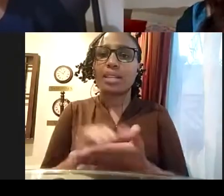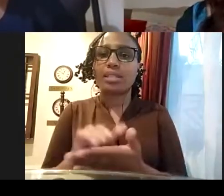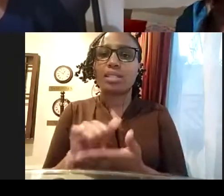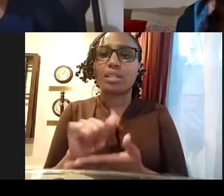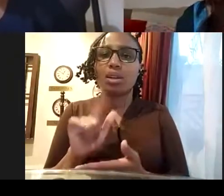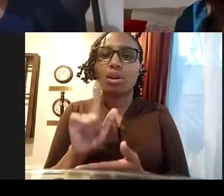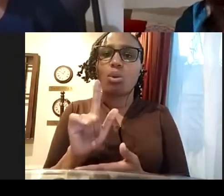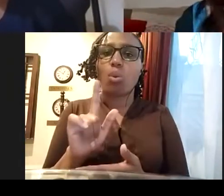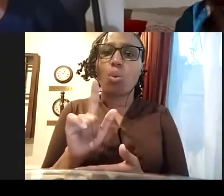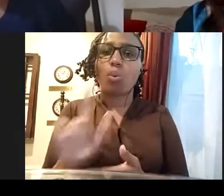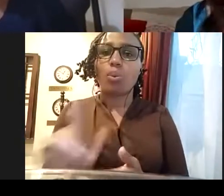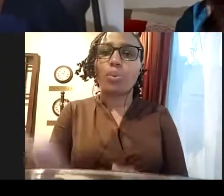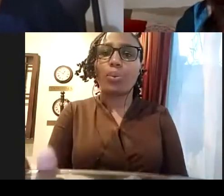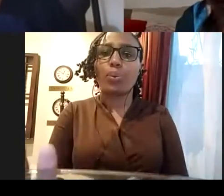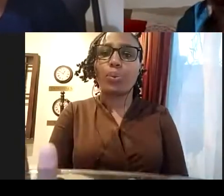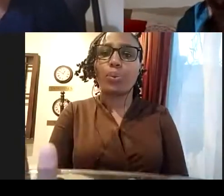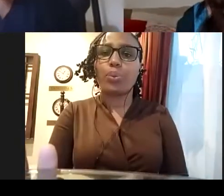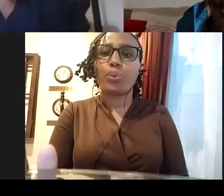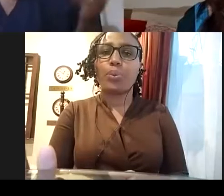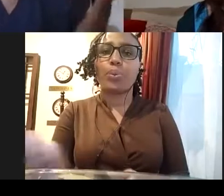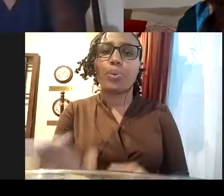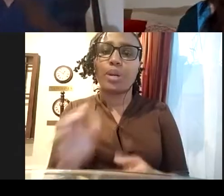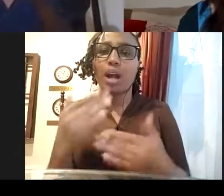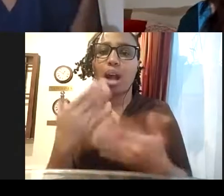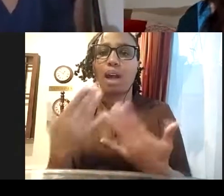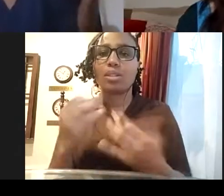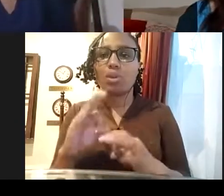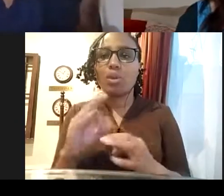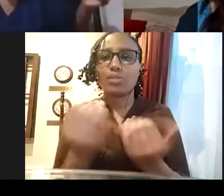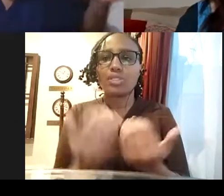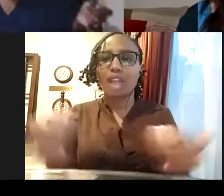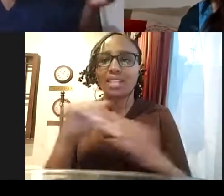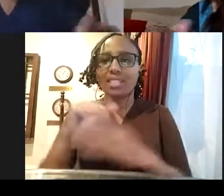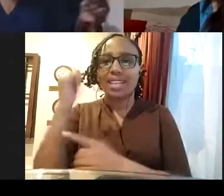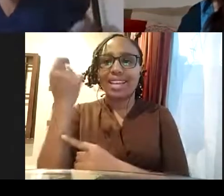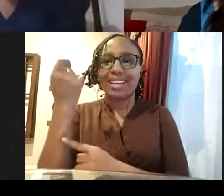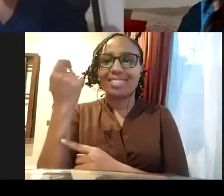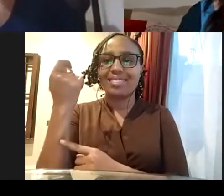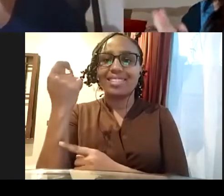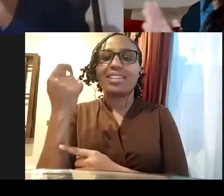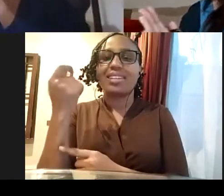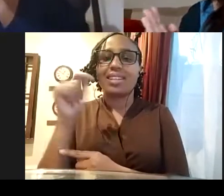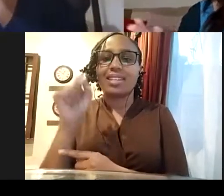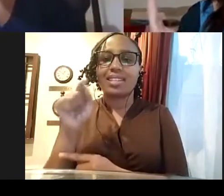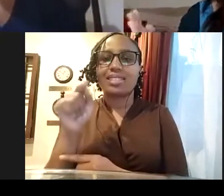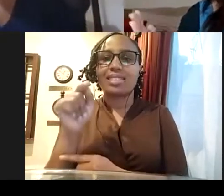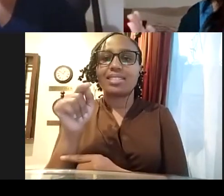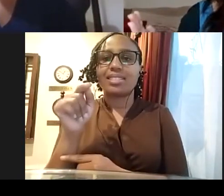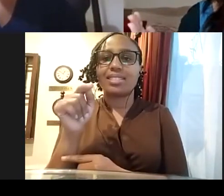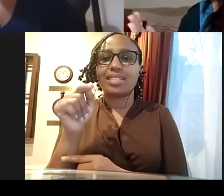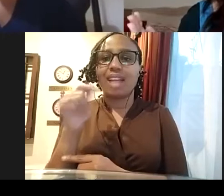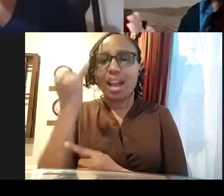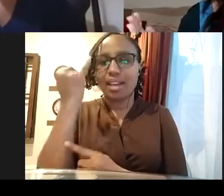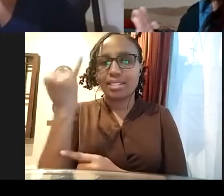was a millionaire, I would make sure this book was in the hands of every school child in Kenya. And this idea of, well, someone